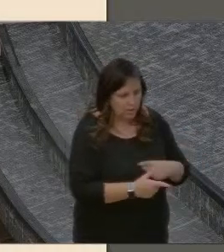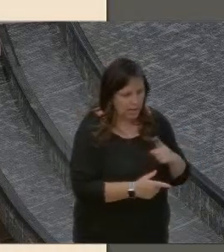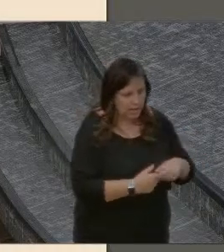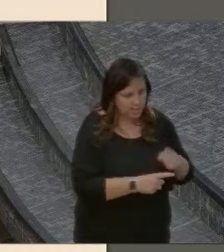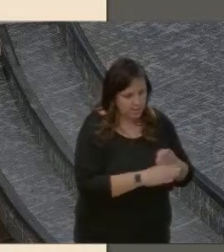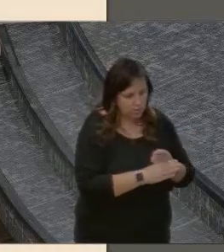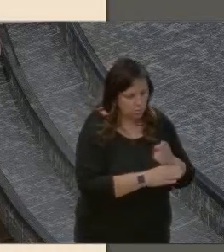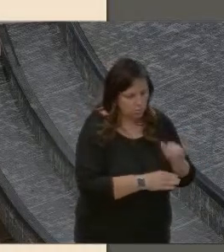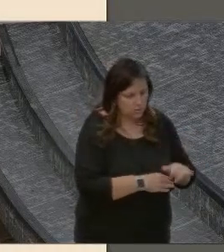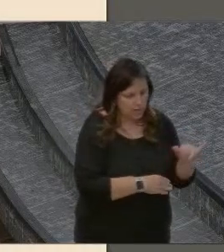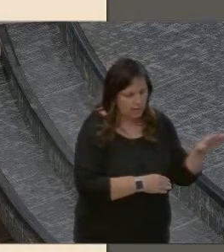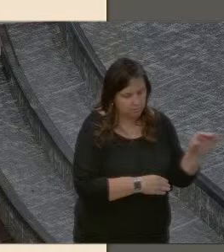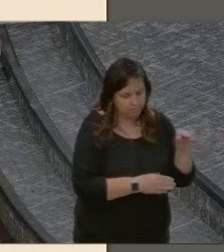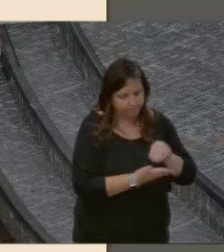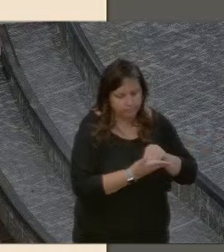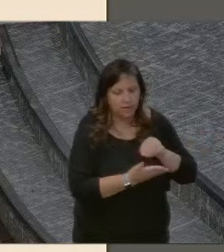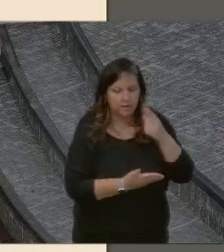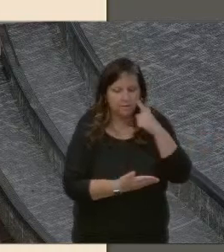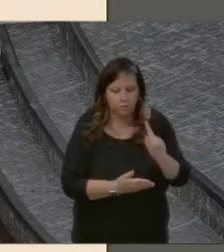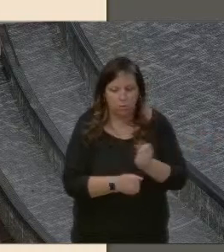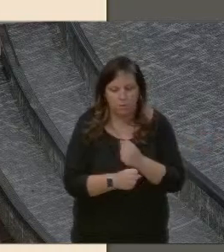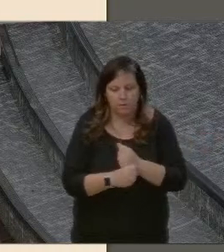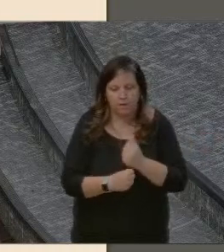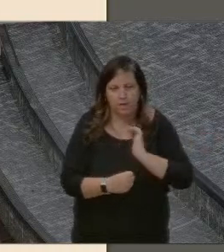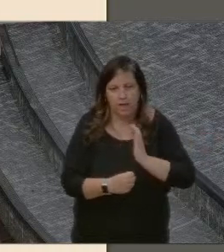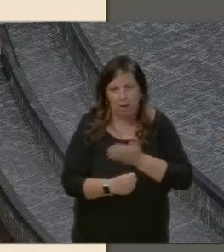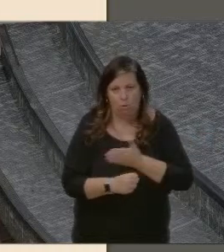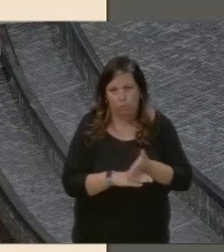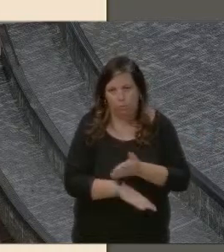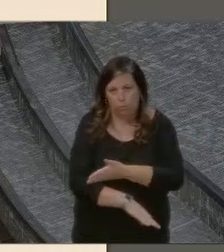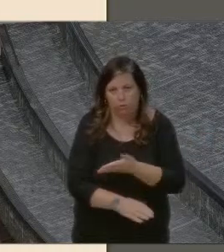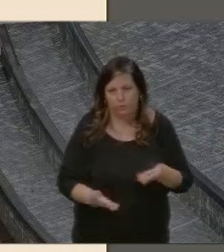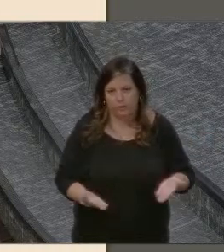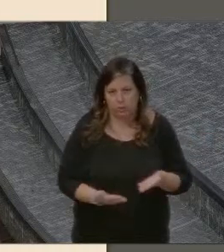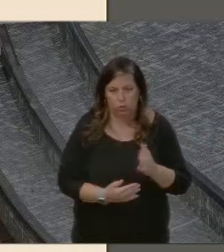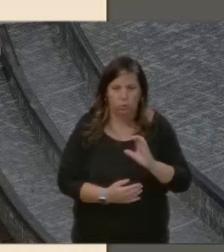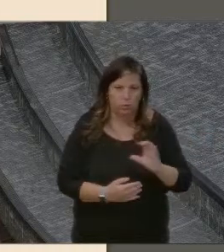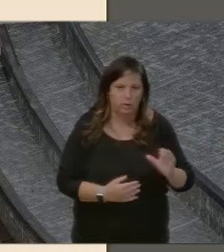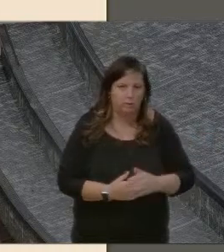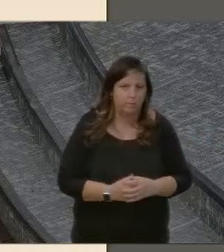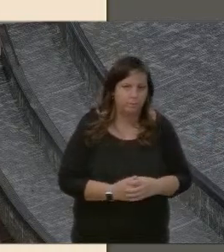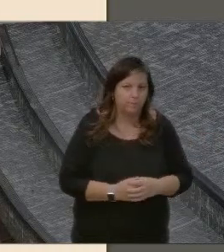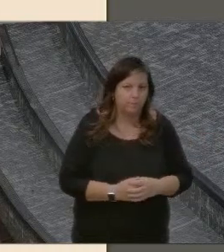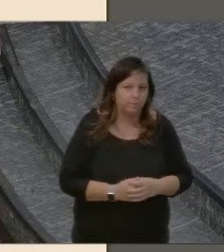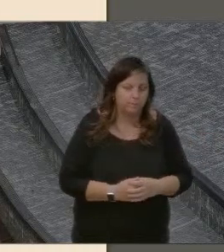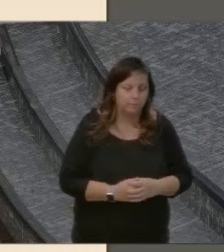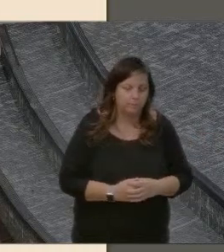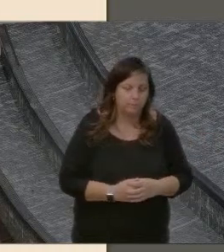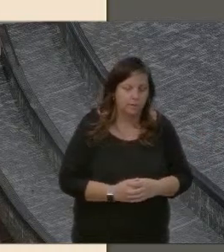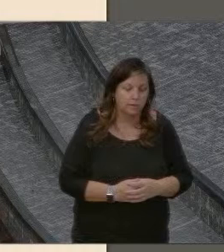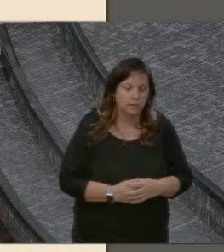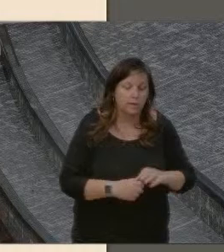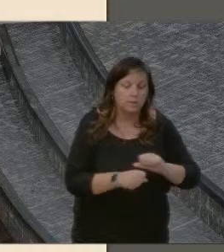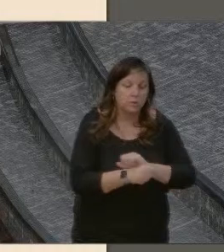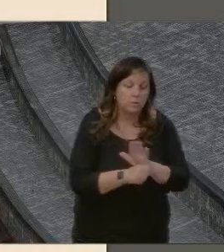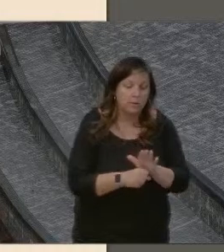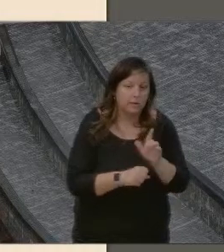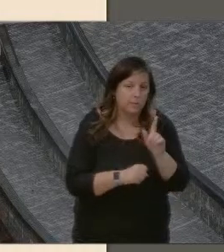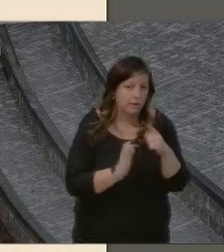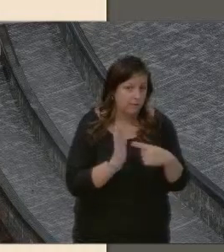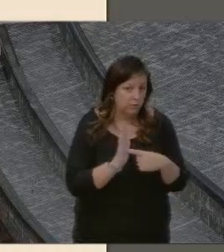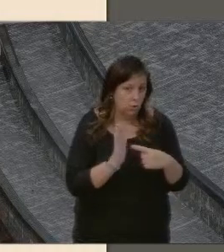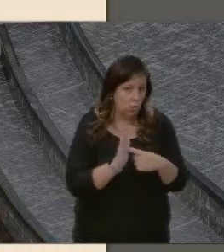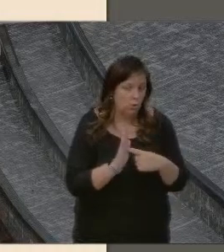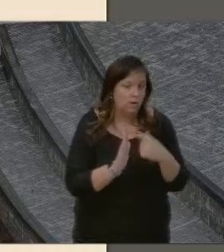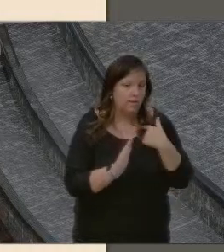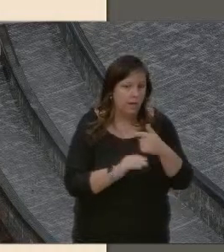County. There's a need, and the pandemic has shown this, to bolster our student and educator